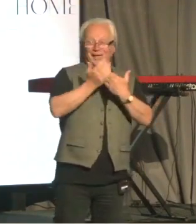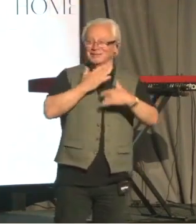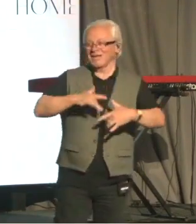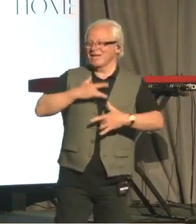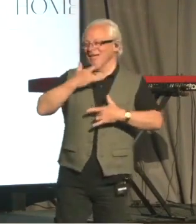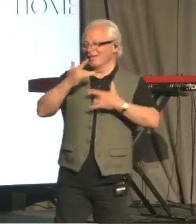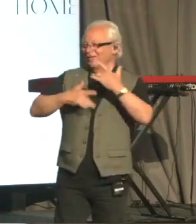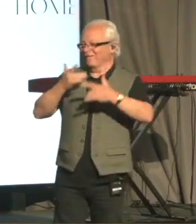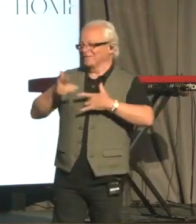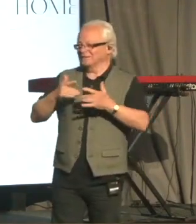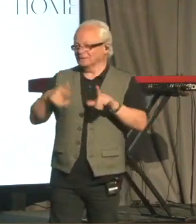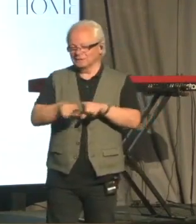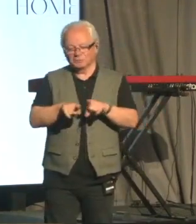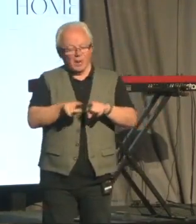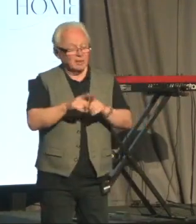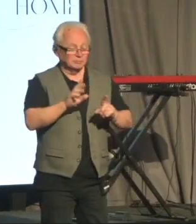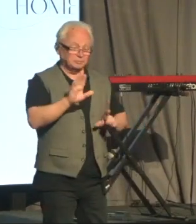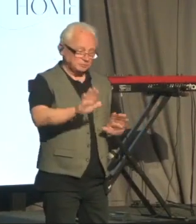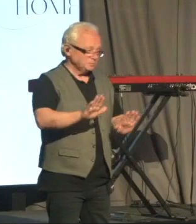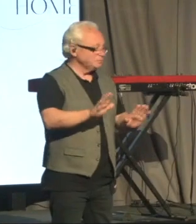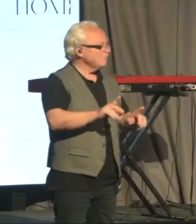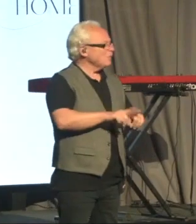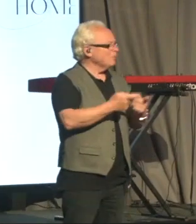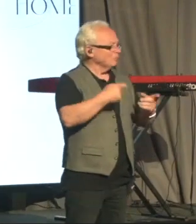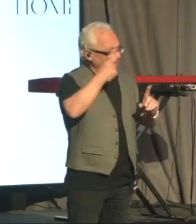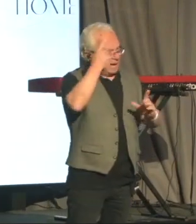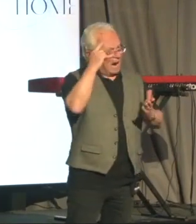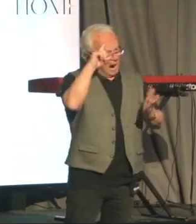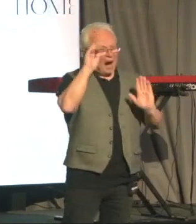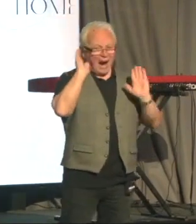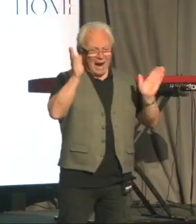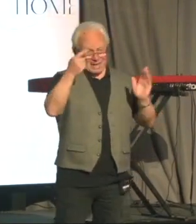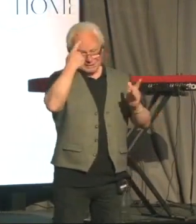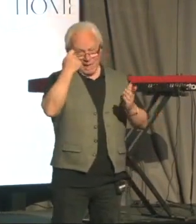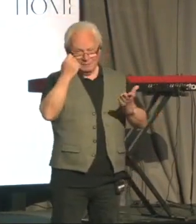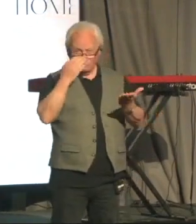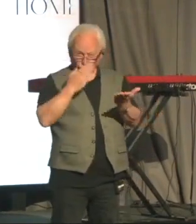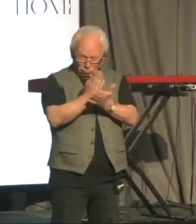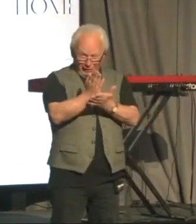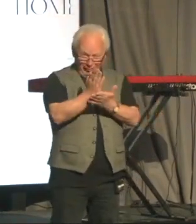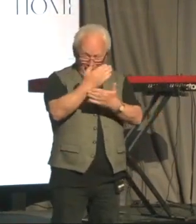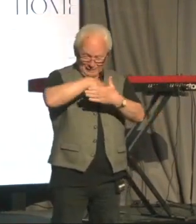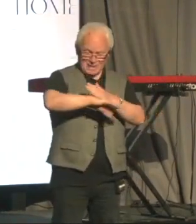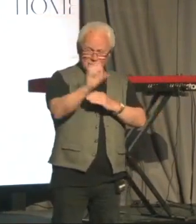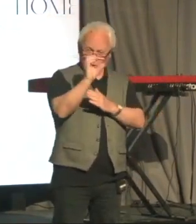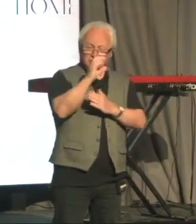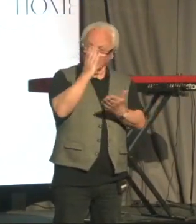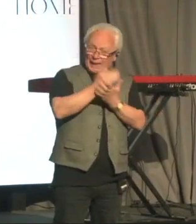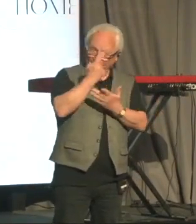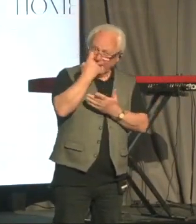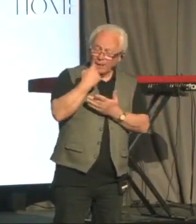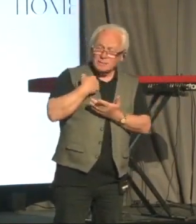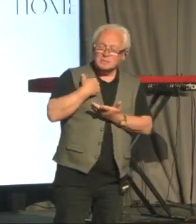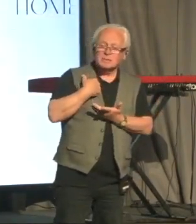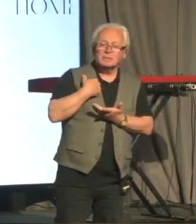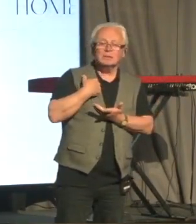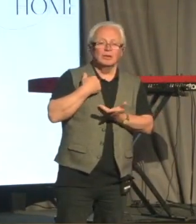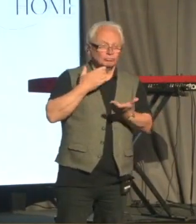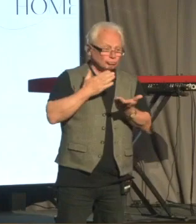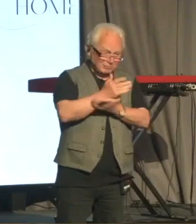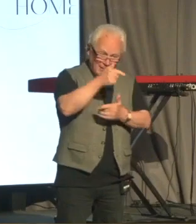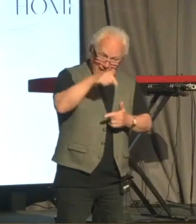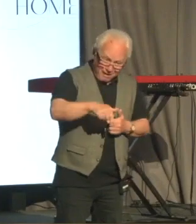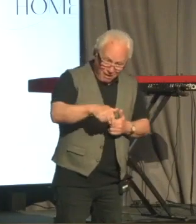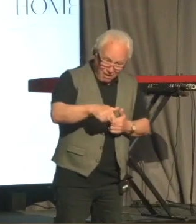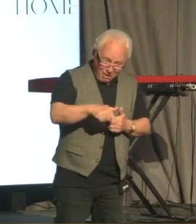it? No, we can be real in church today. We can be real here. If you can't be